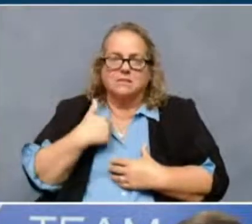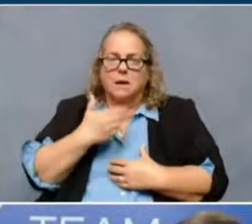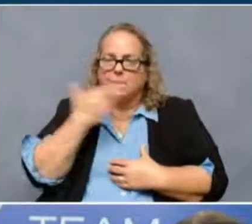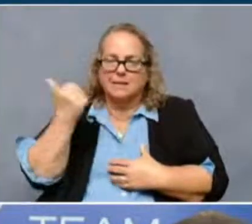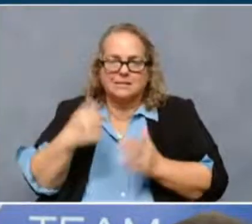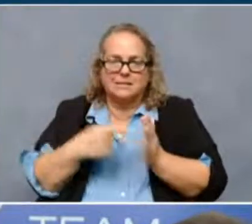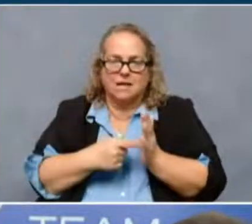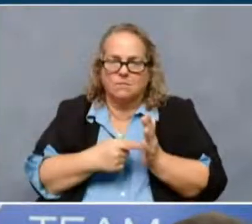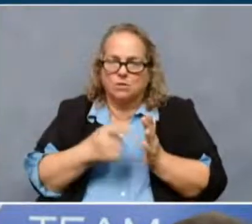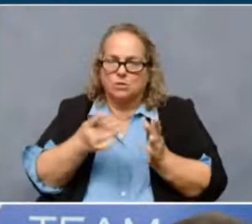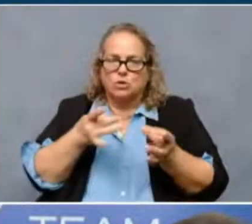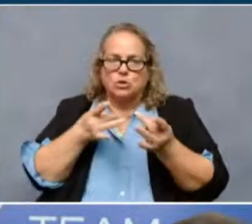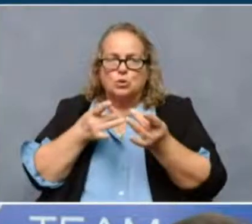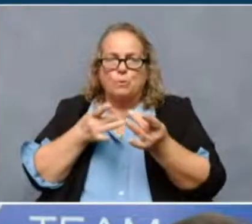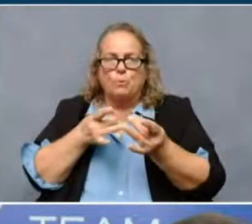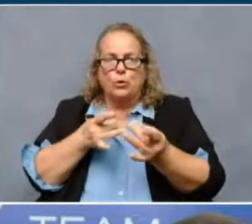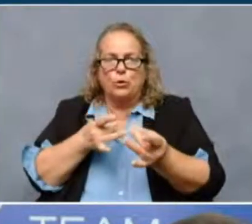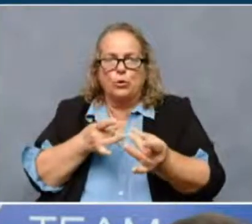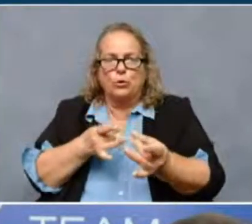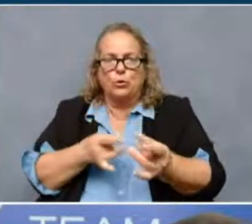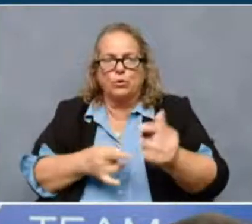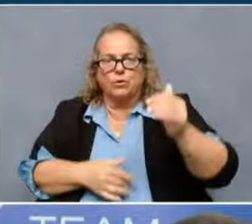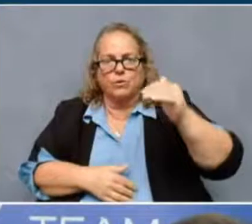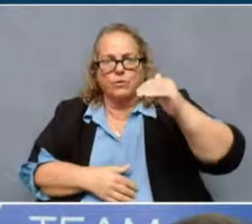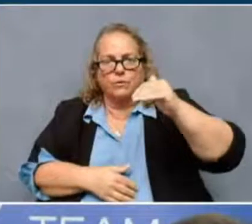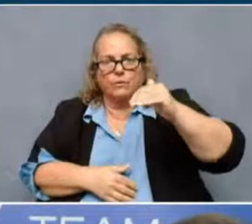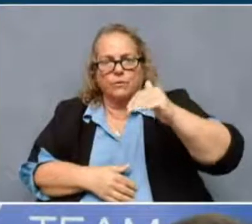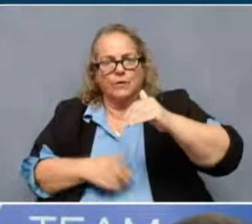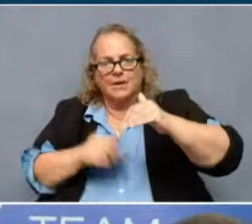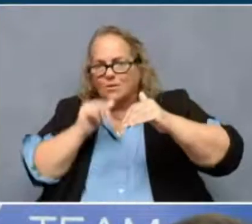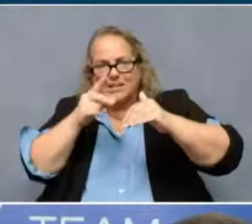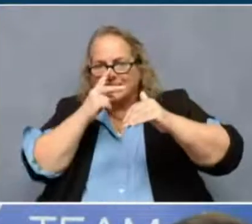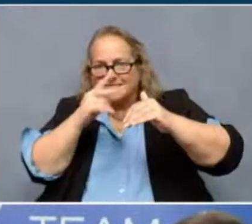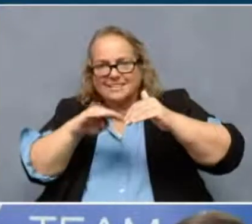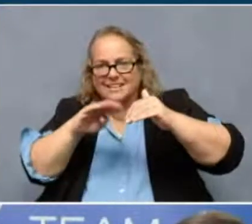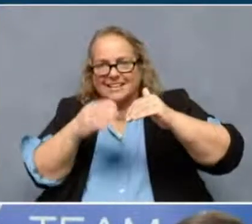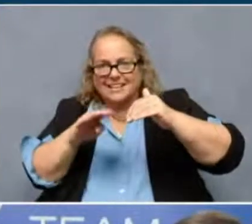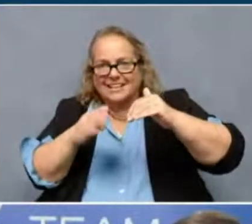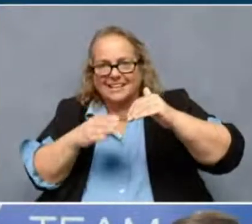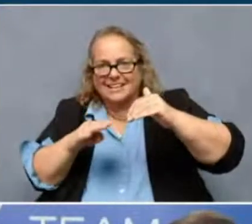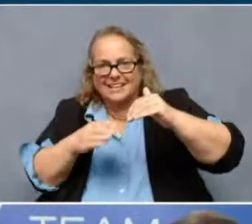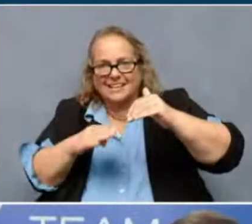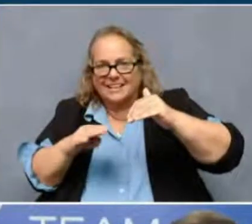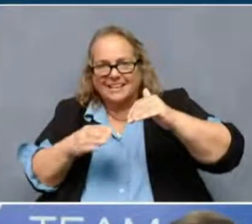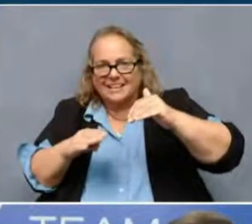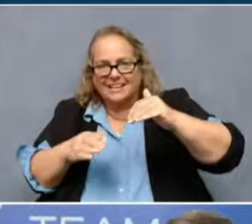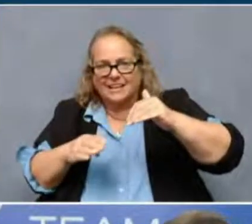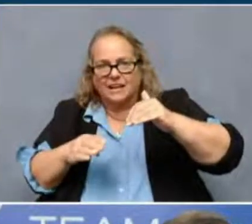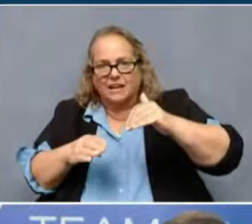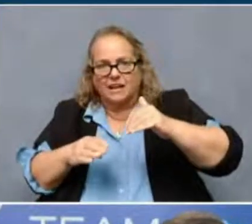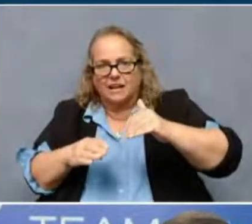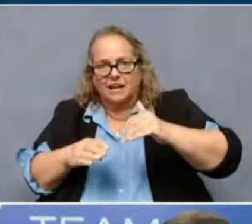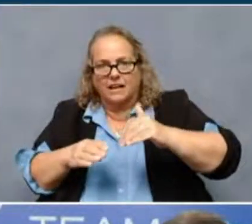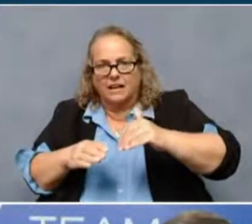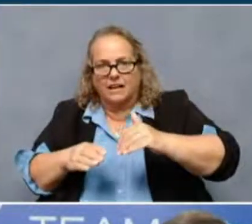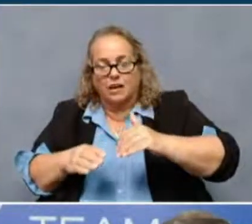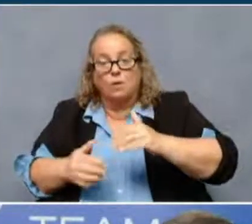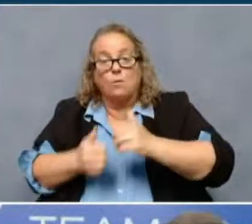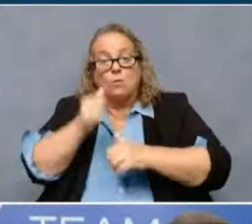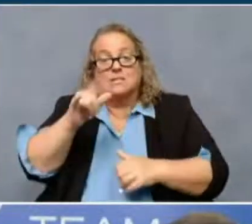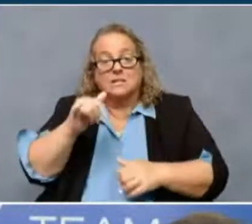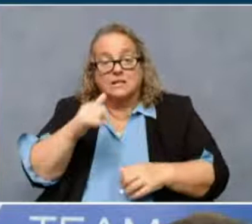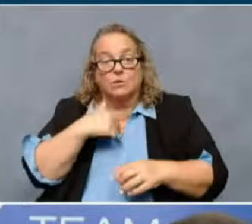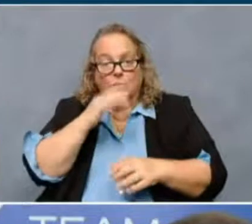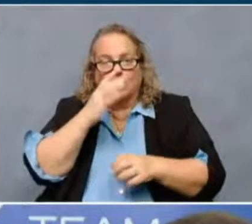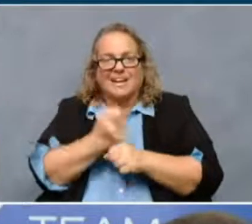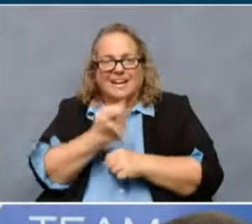smooth decline day in and day out. We have our ticks typically on that on Tuesday because we get reports over the weekend.